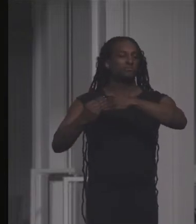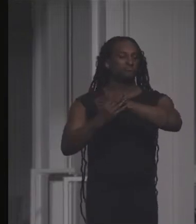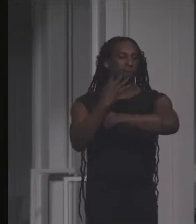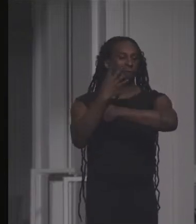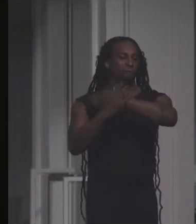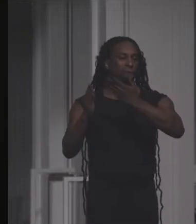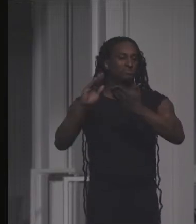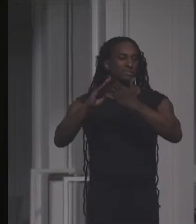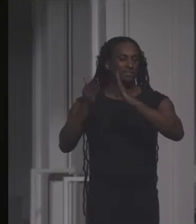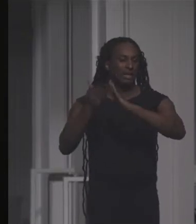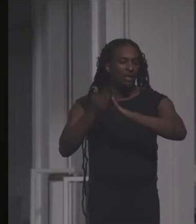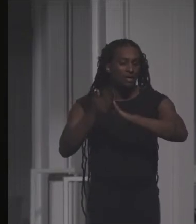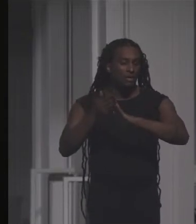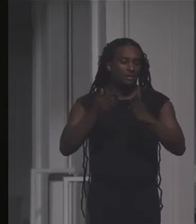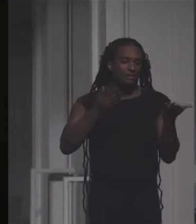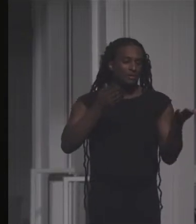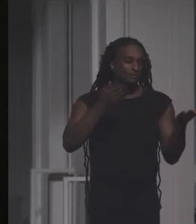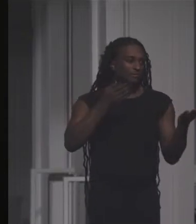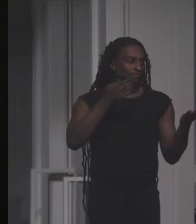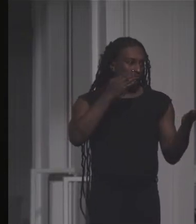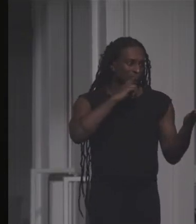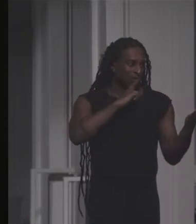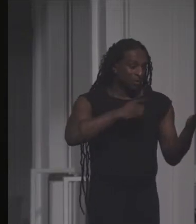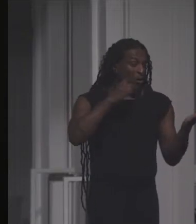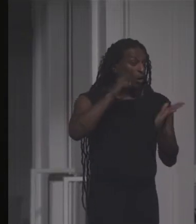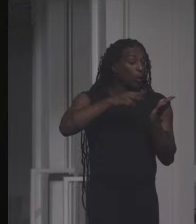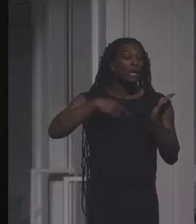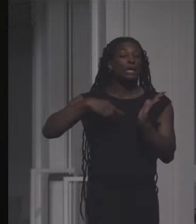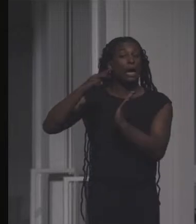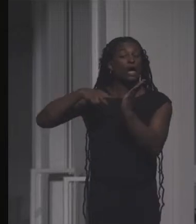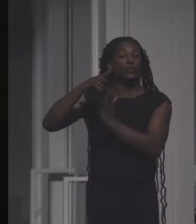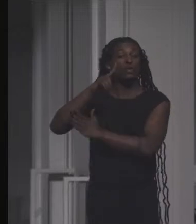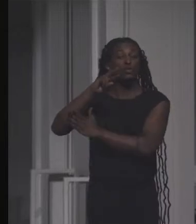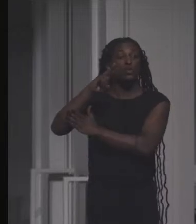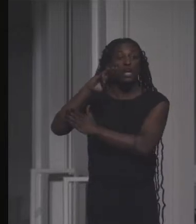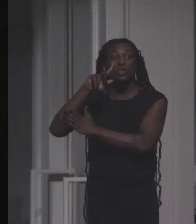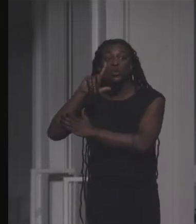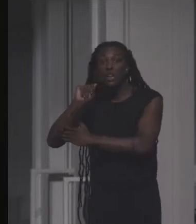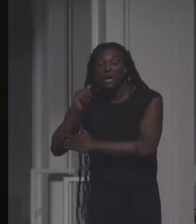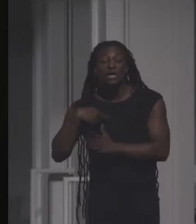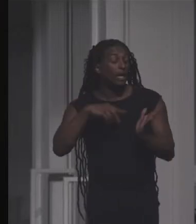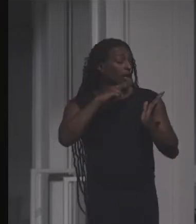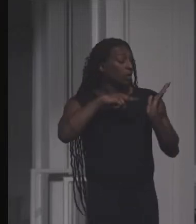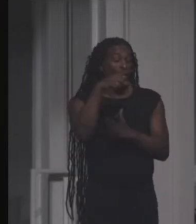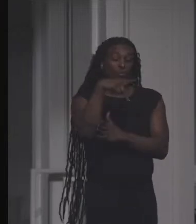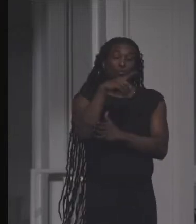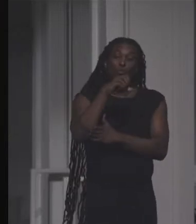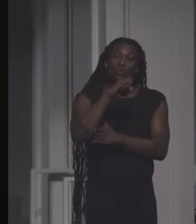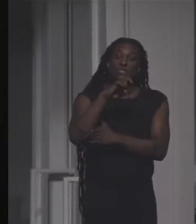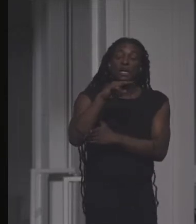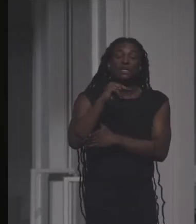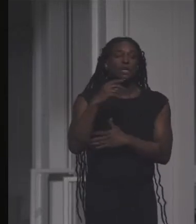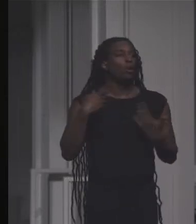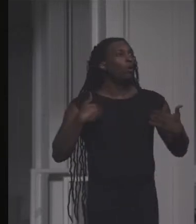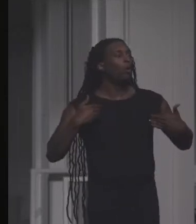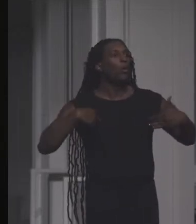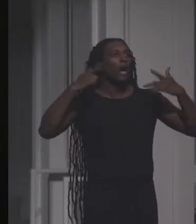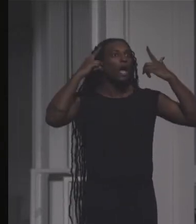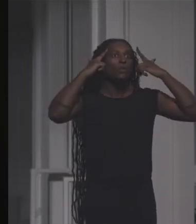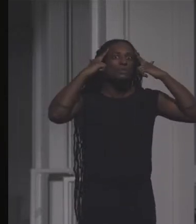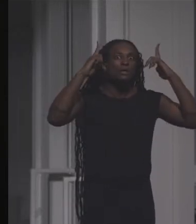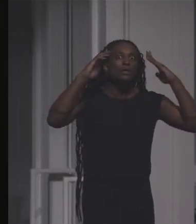Whitby. Now, I don't know if you've read it, but I've read Dracula, I've read Possession. So I was expecting